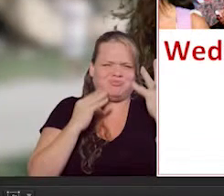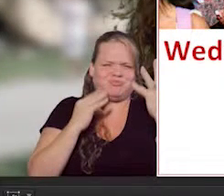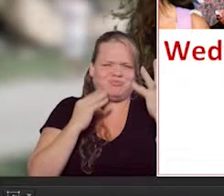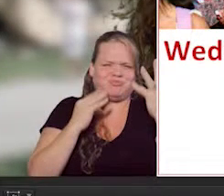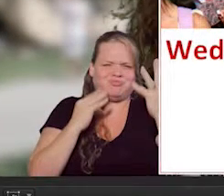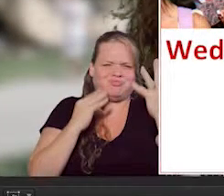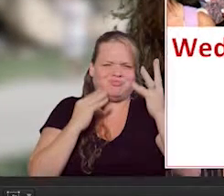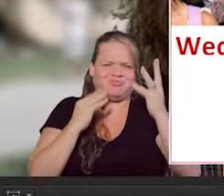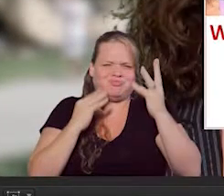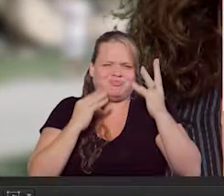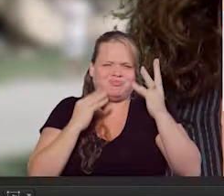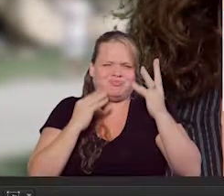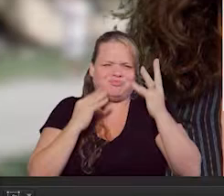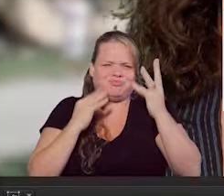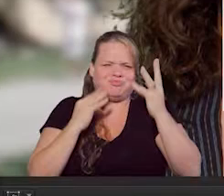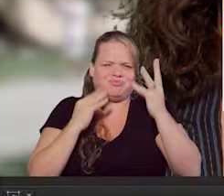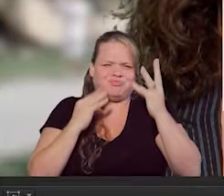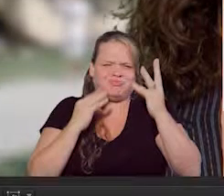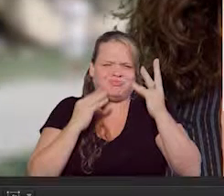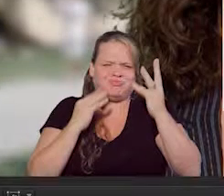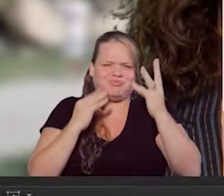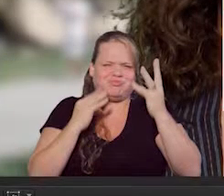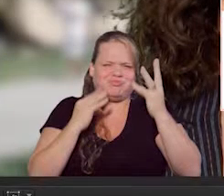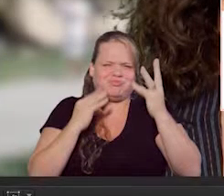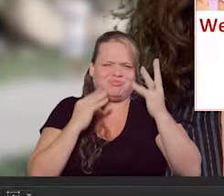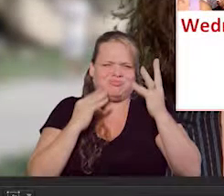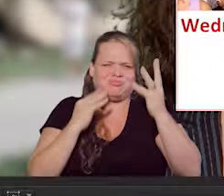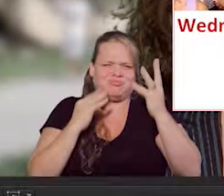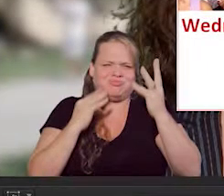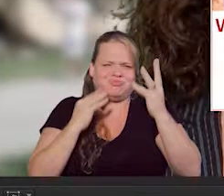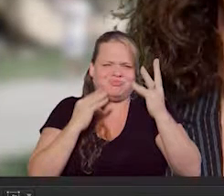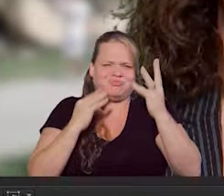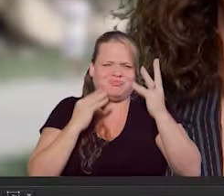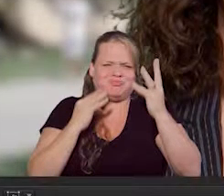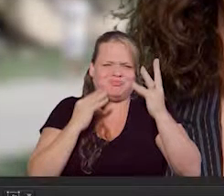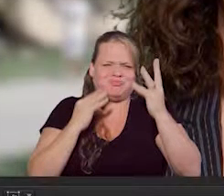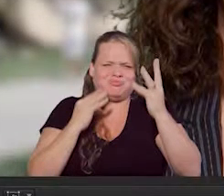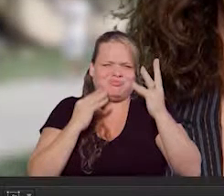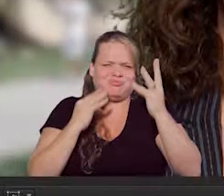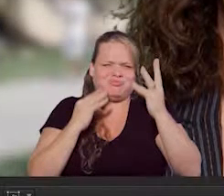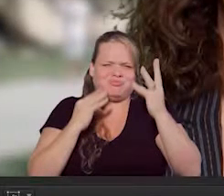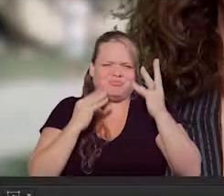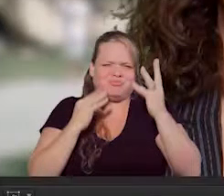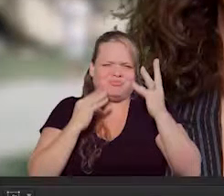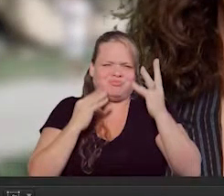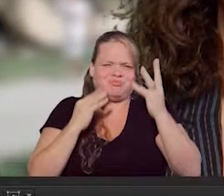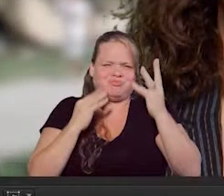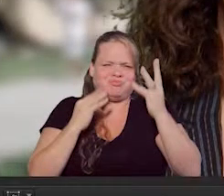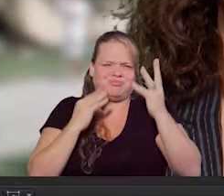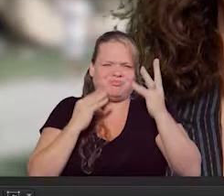we scale it down and move it over.